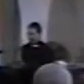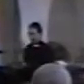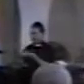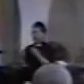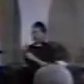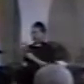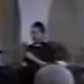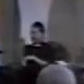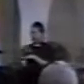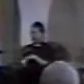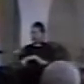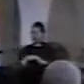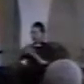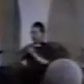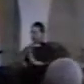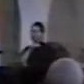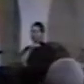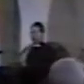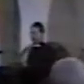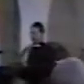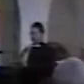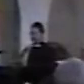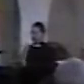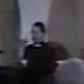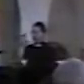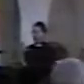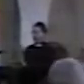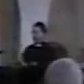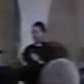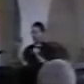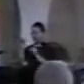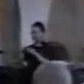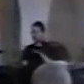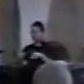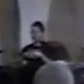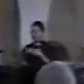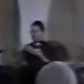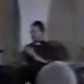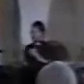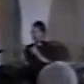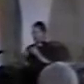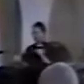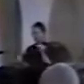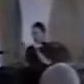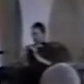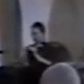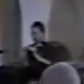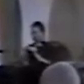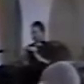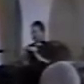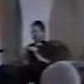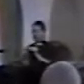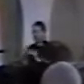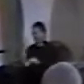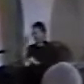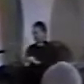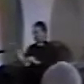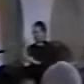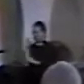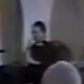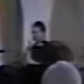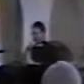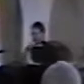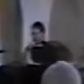About 50 of your children become clergy, and your hundreds of children have birthed thousands more. Because of you,